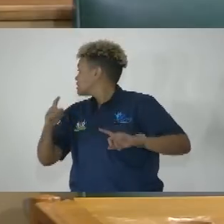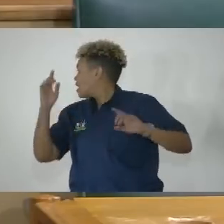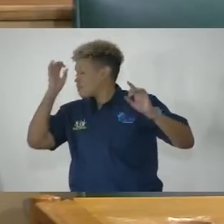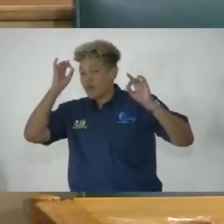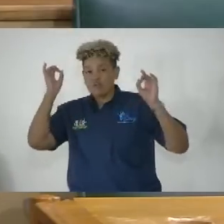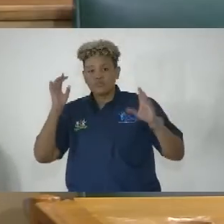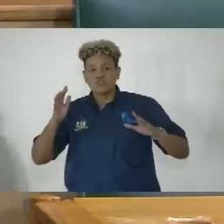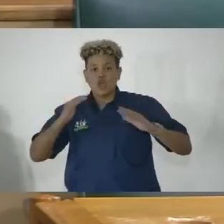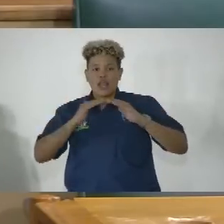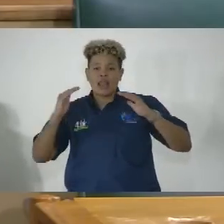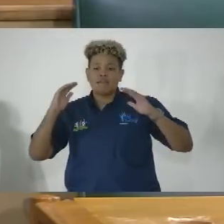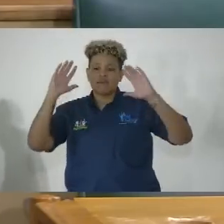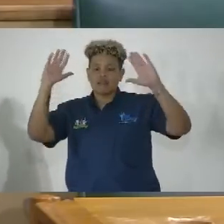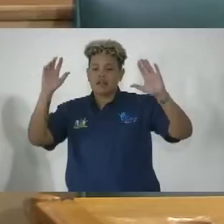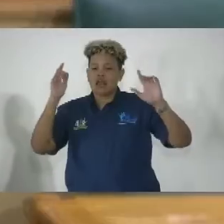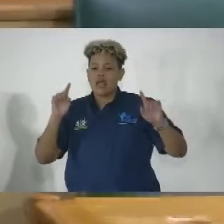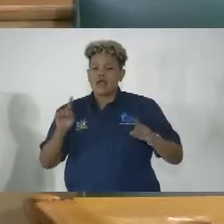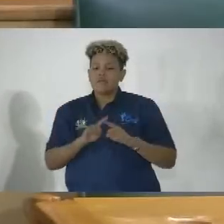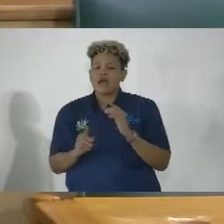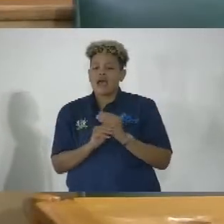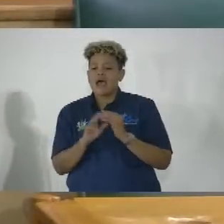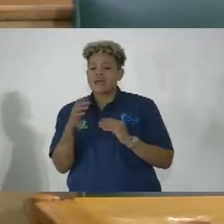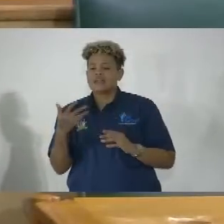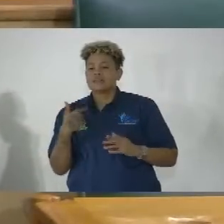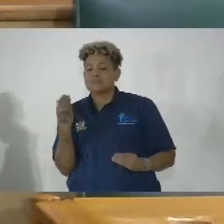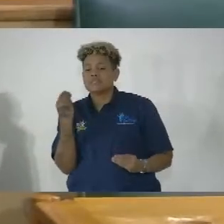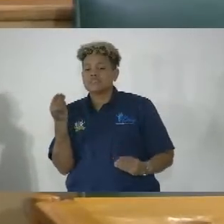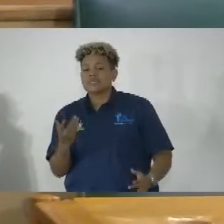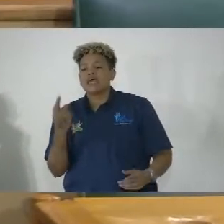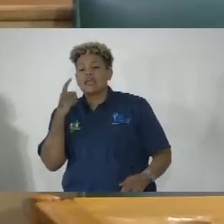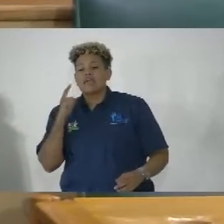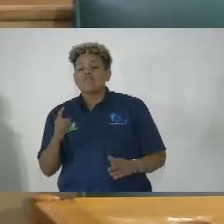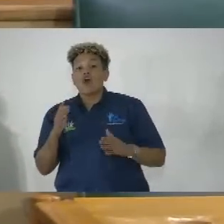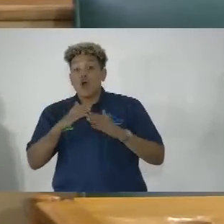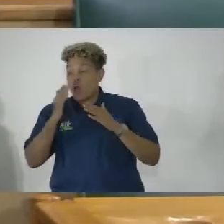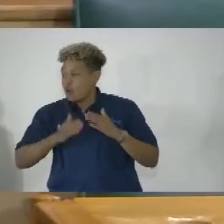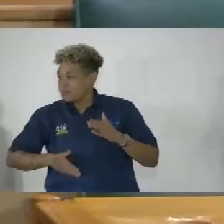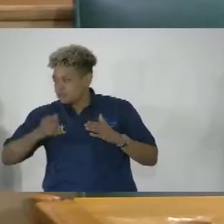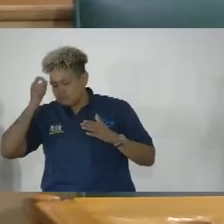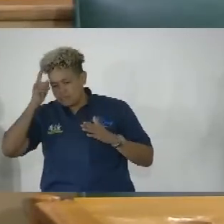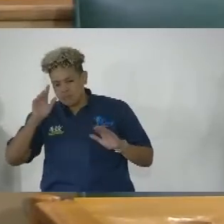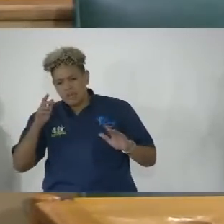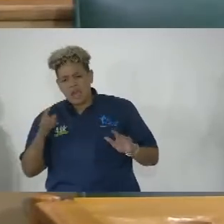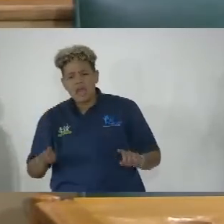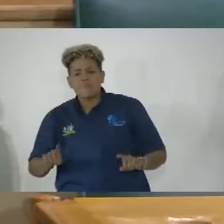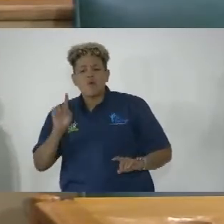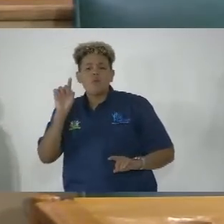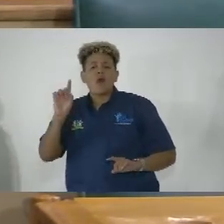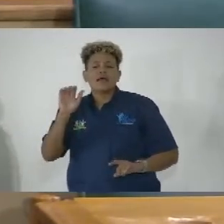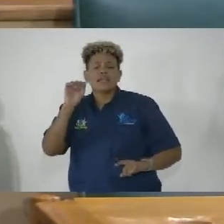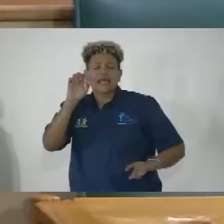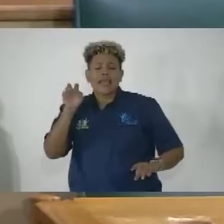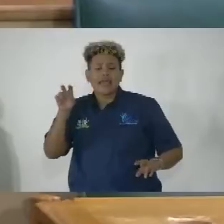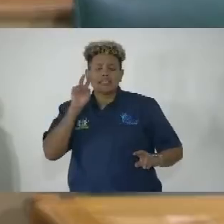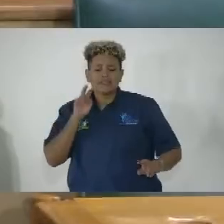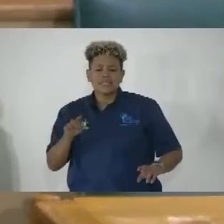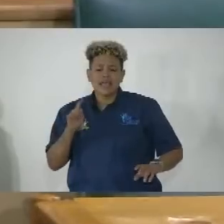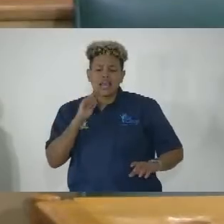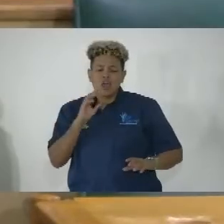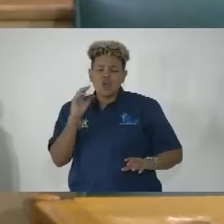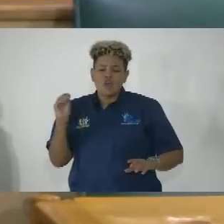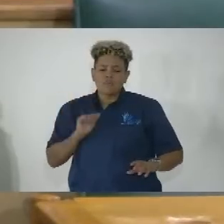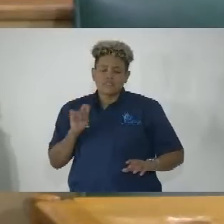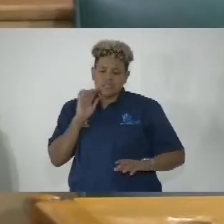absurd point. And let me just say, for completeness, there is one case that a company that